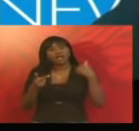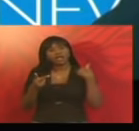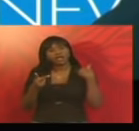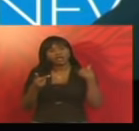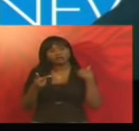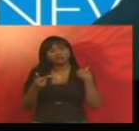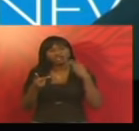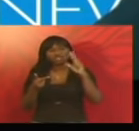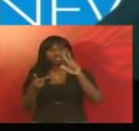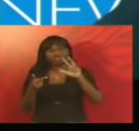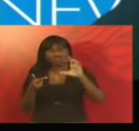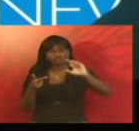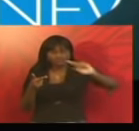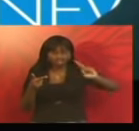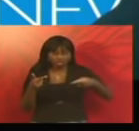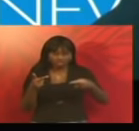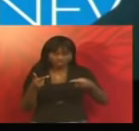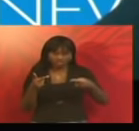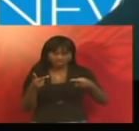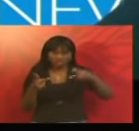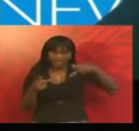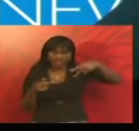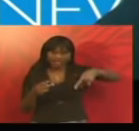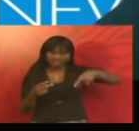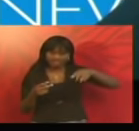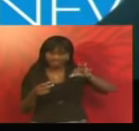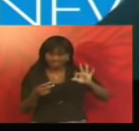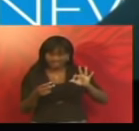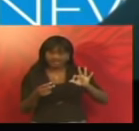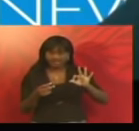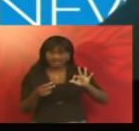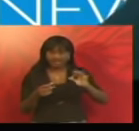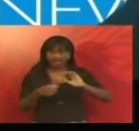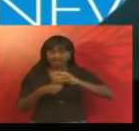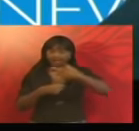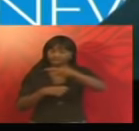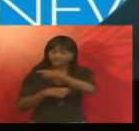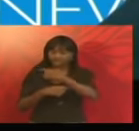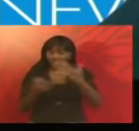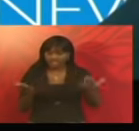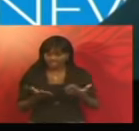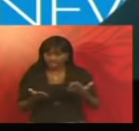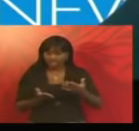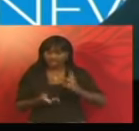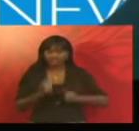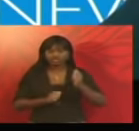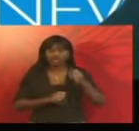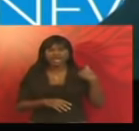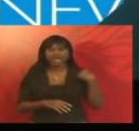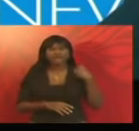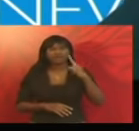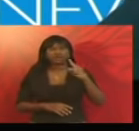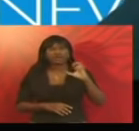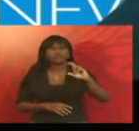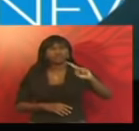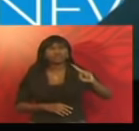over 300,000 of the Pfizer vaccines in the country, and of course we have about